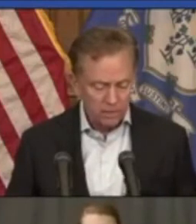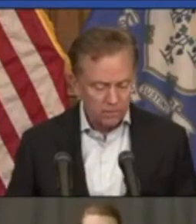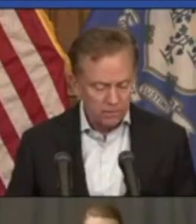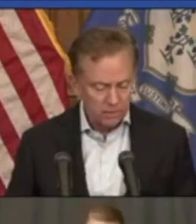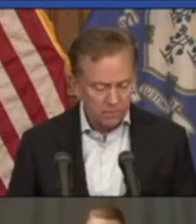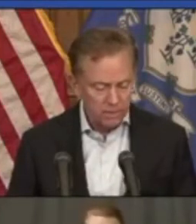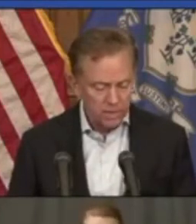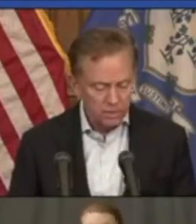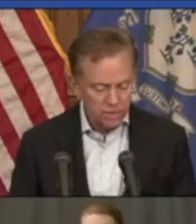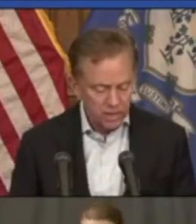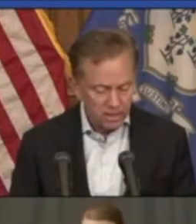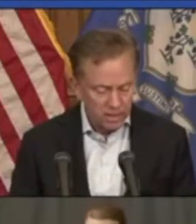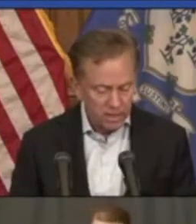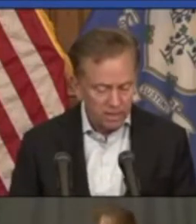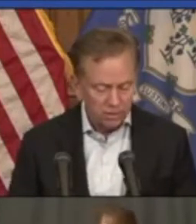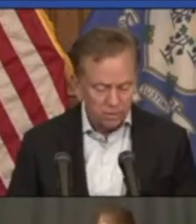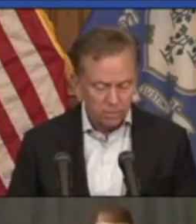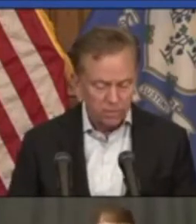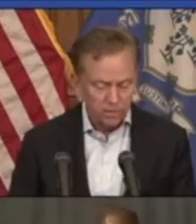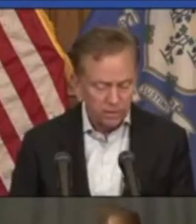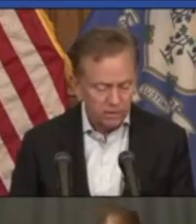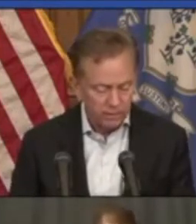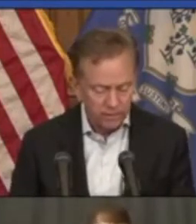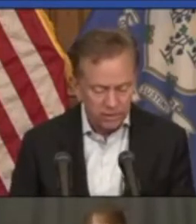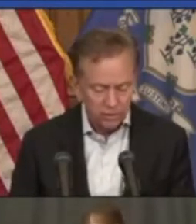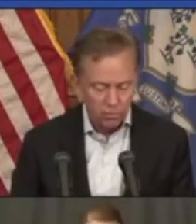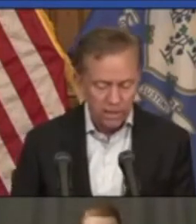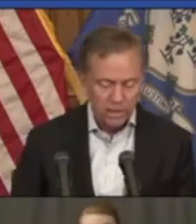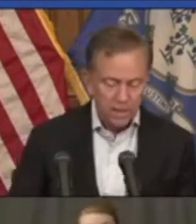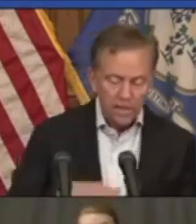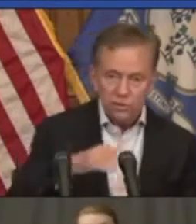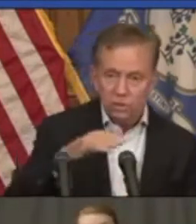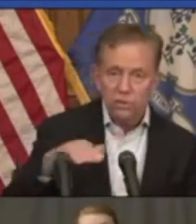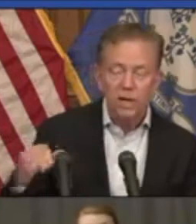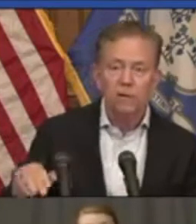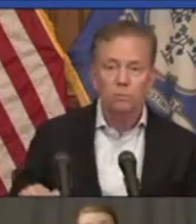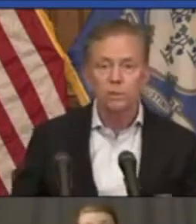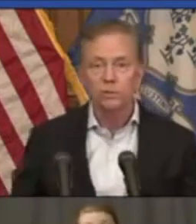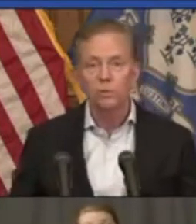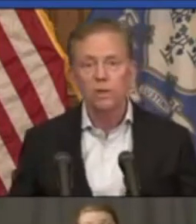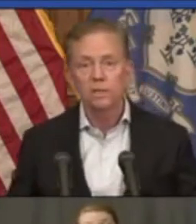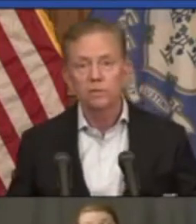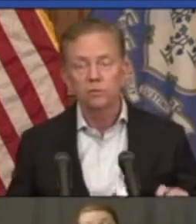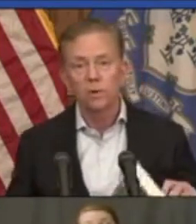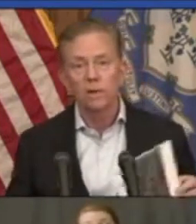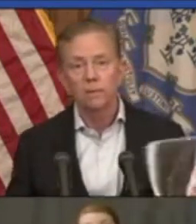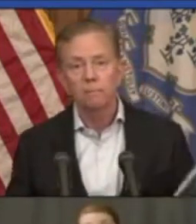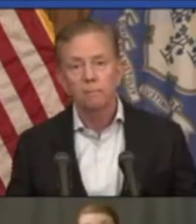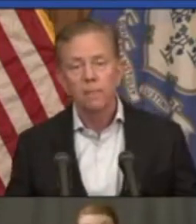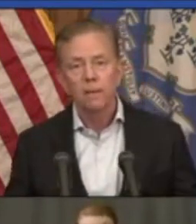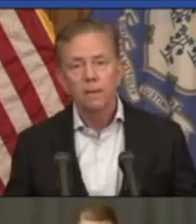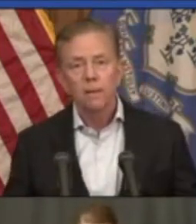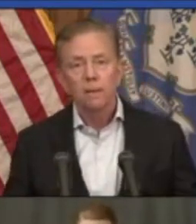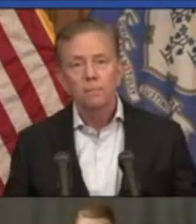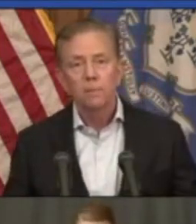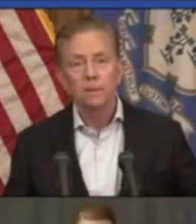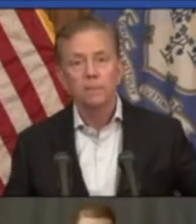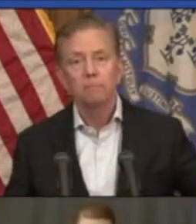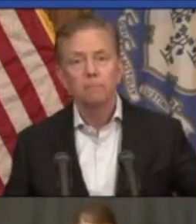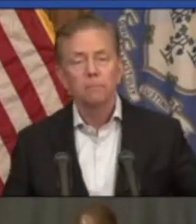positive test day-to-day in terms of the infection rate is on a downward trend as well.